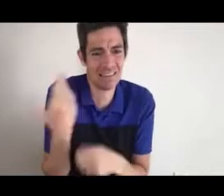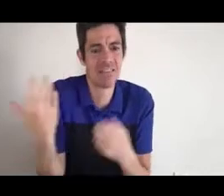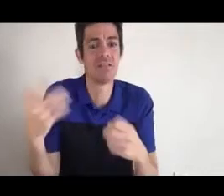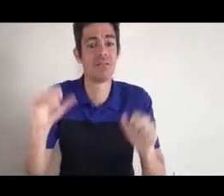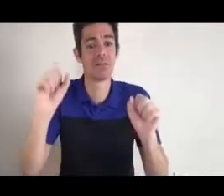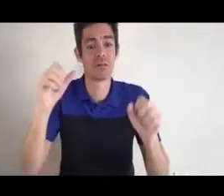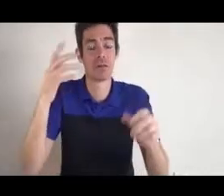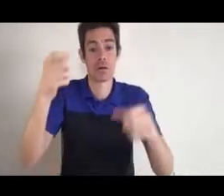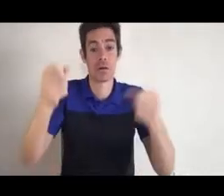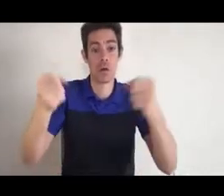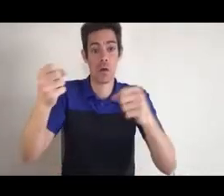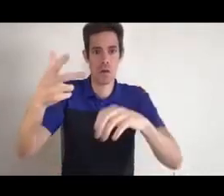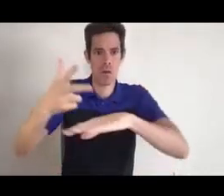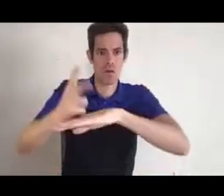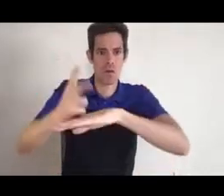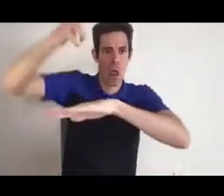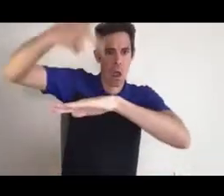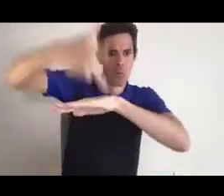while ago.